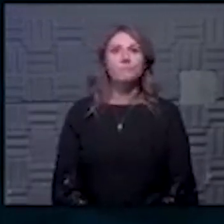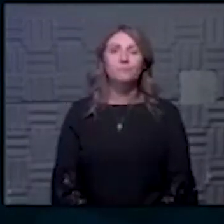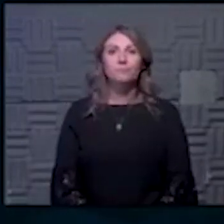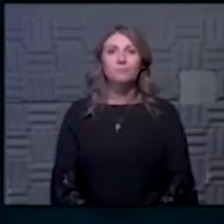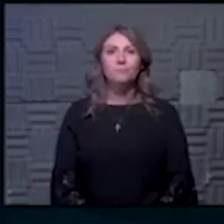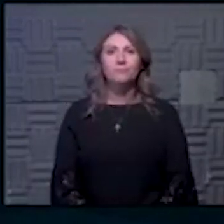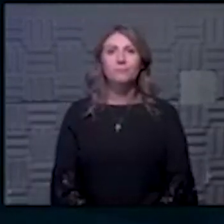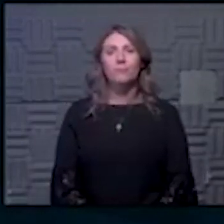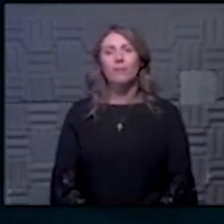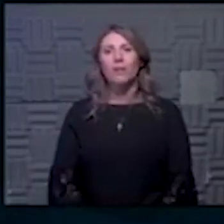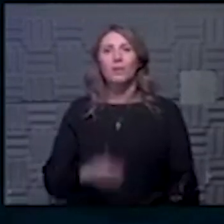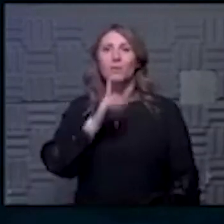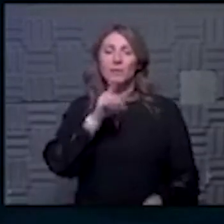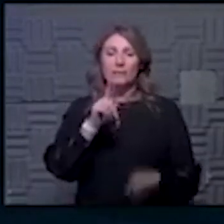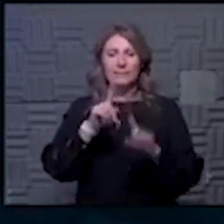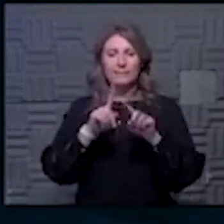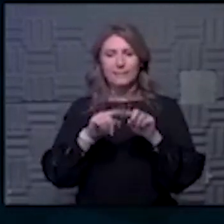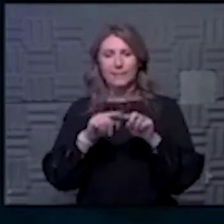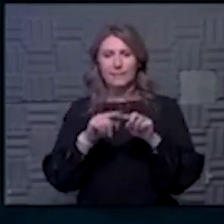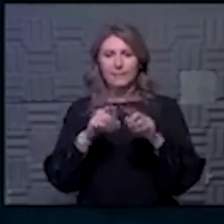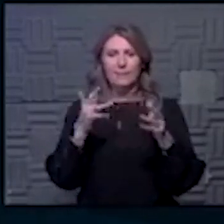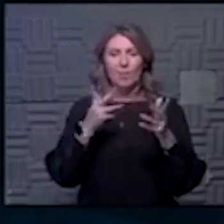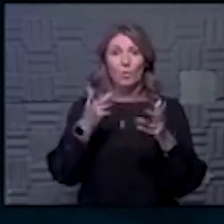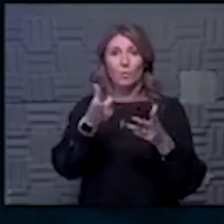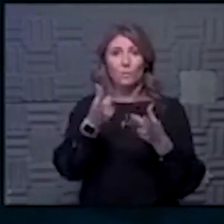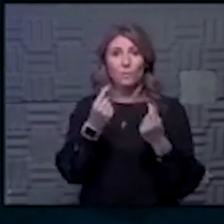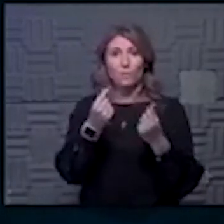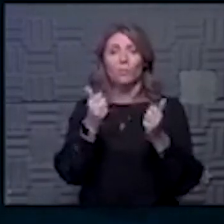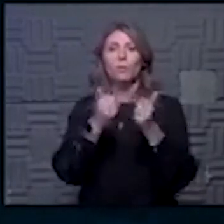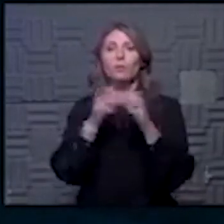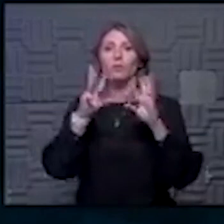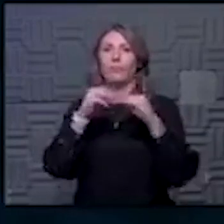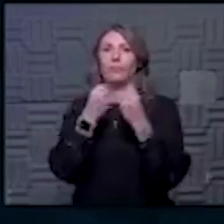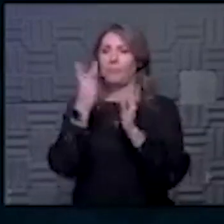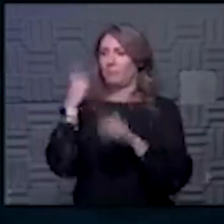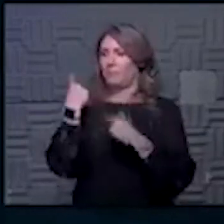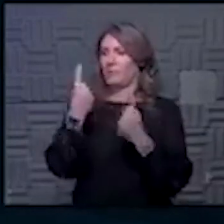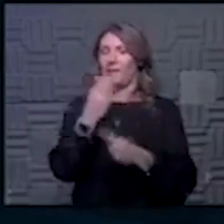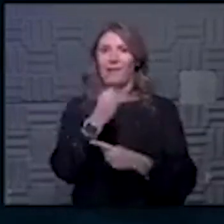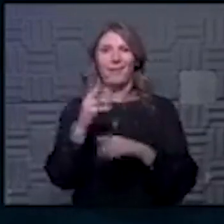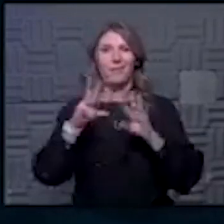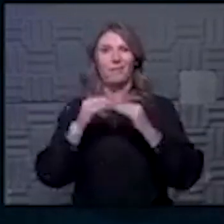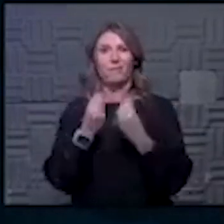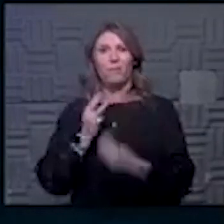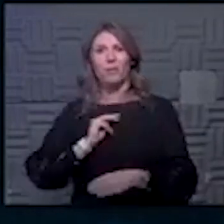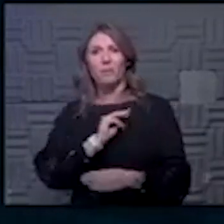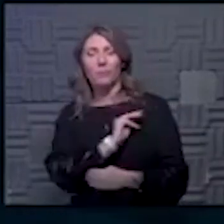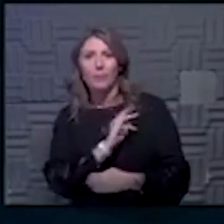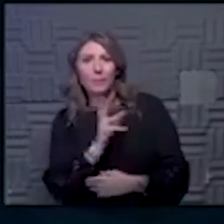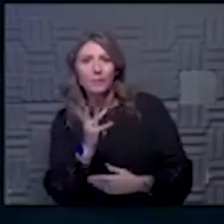it really probably depends on what you've been doing with your family and the family members